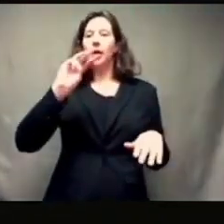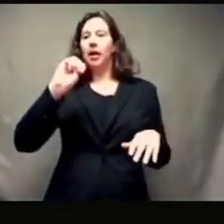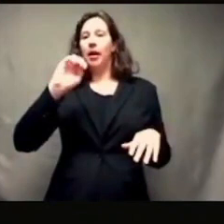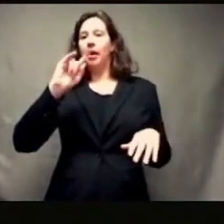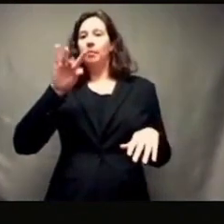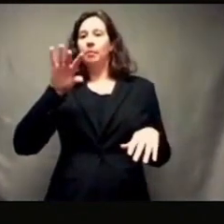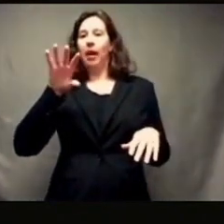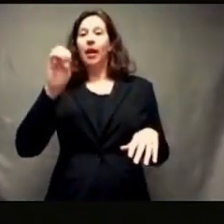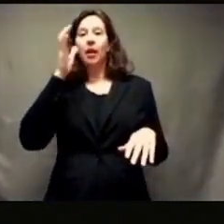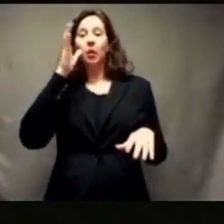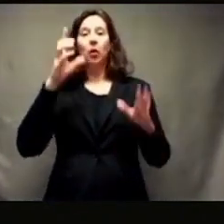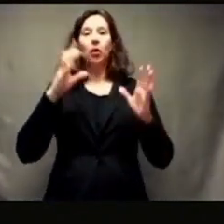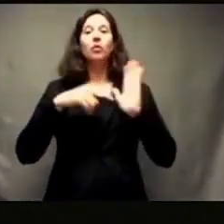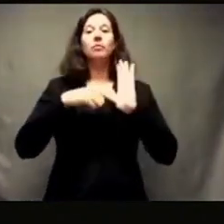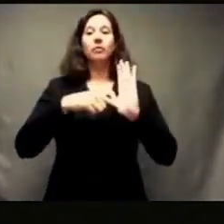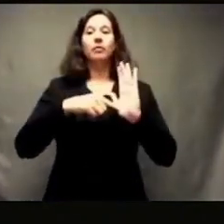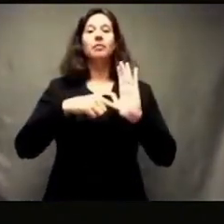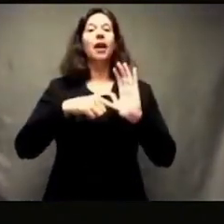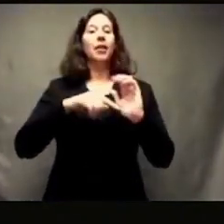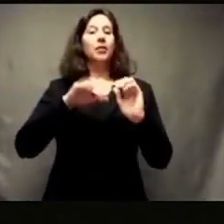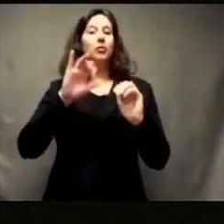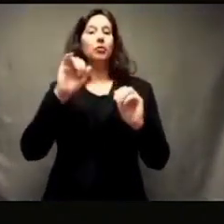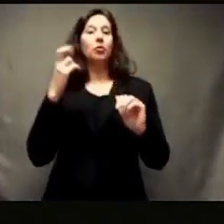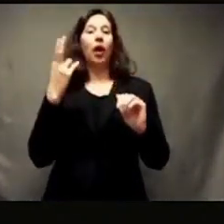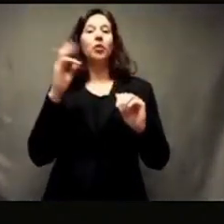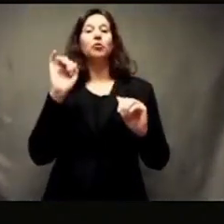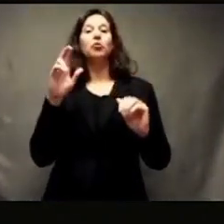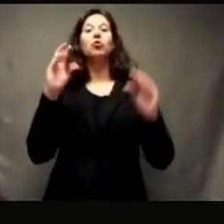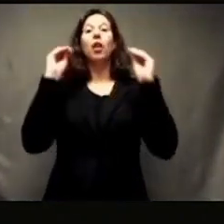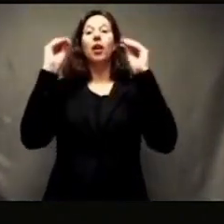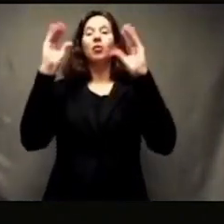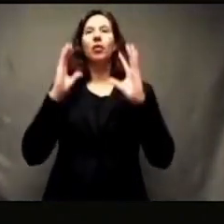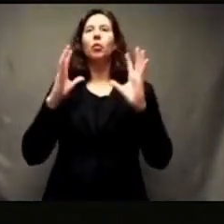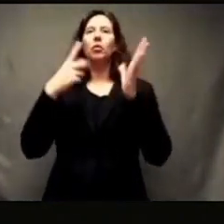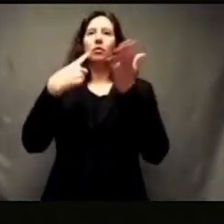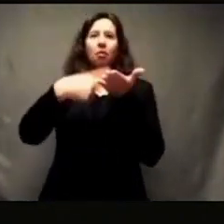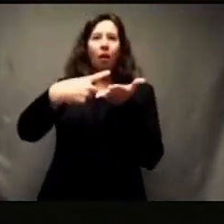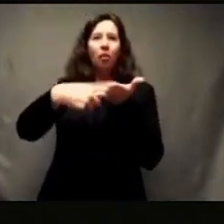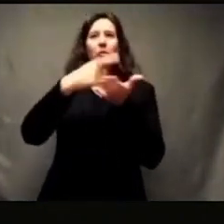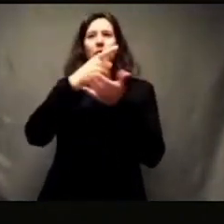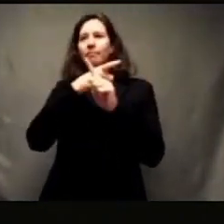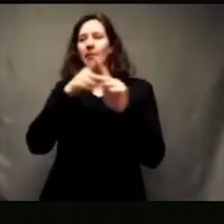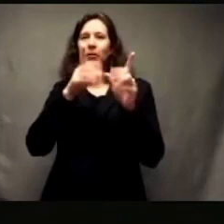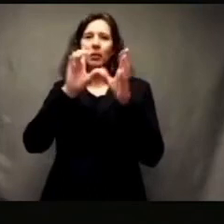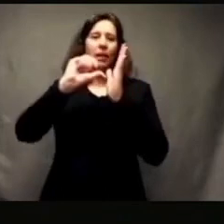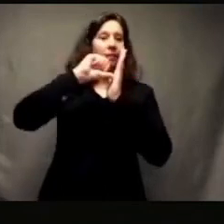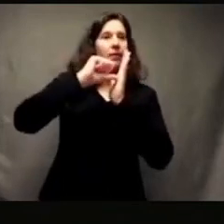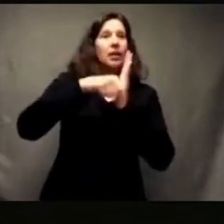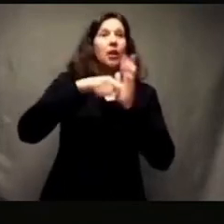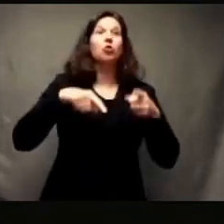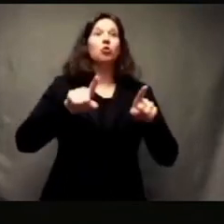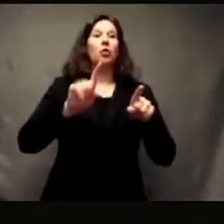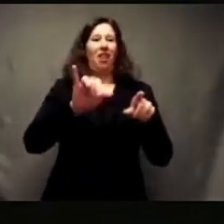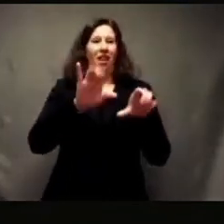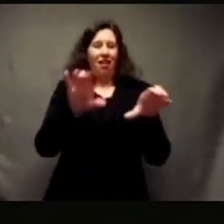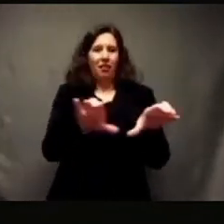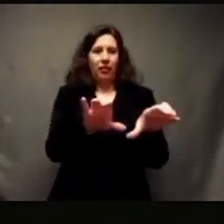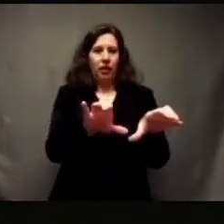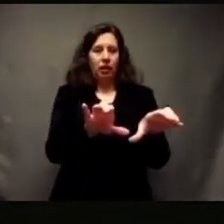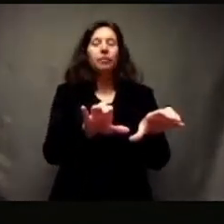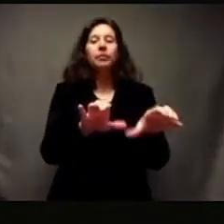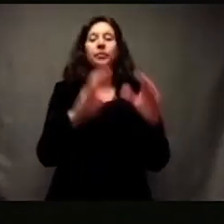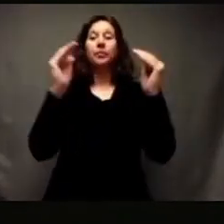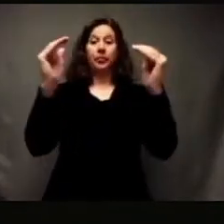a demonstration as our ScratchJr educator, and we'll kind of talk through different things to emphasize during that activity. And